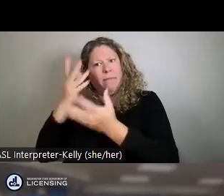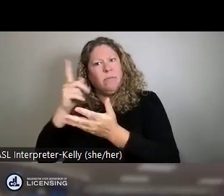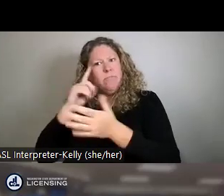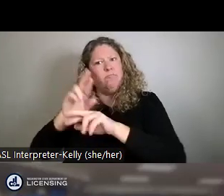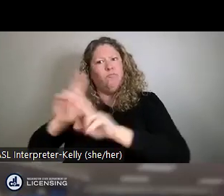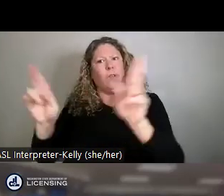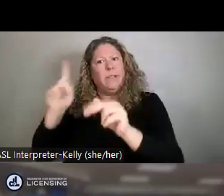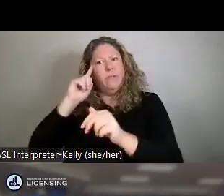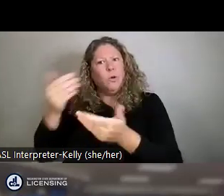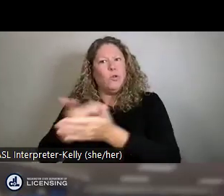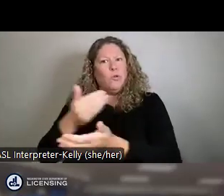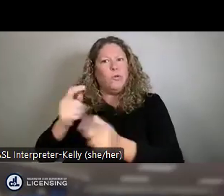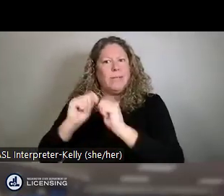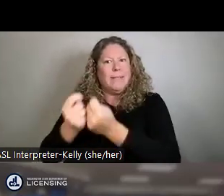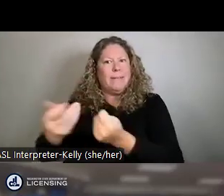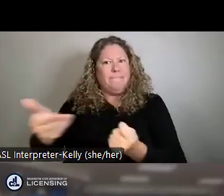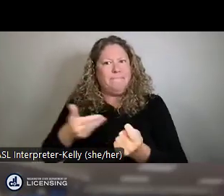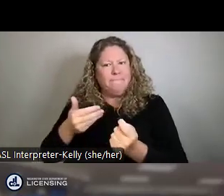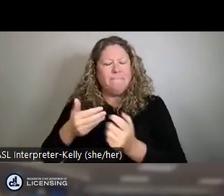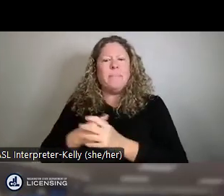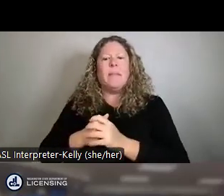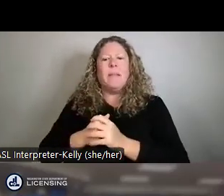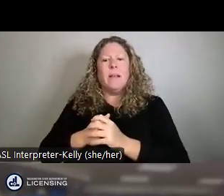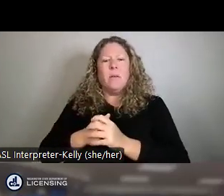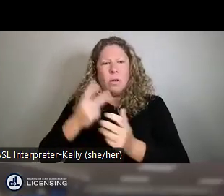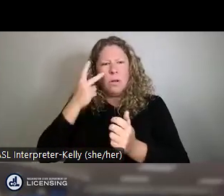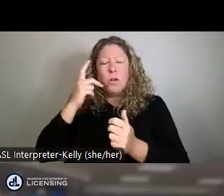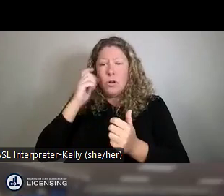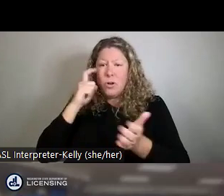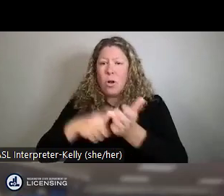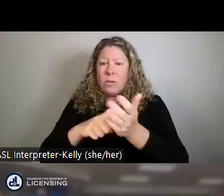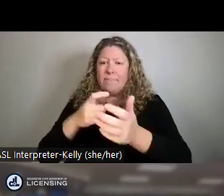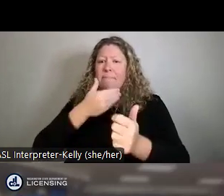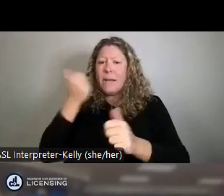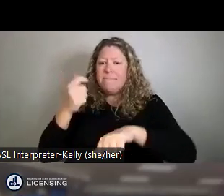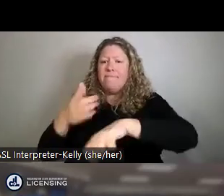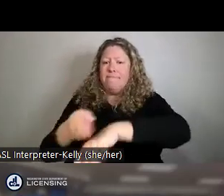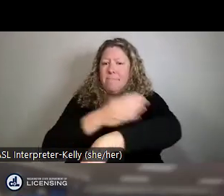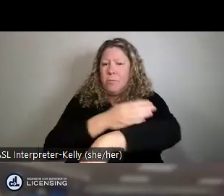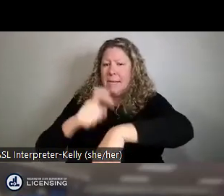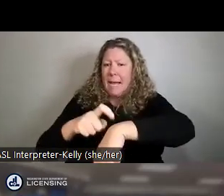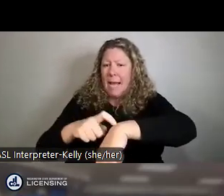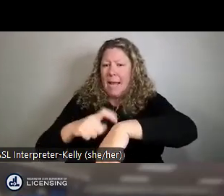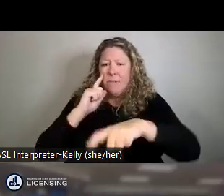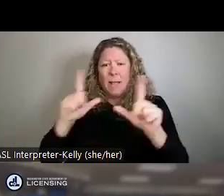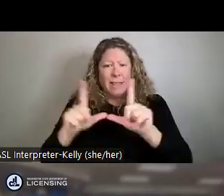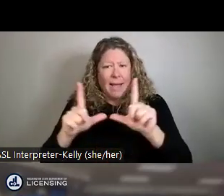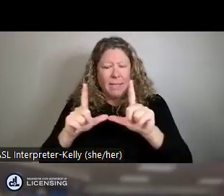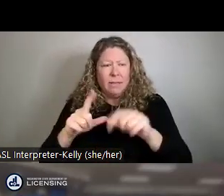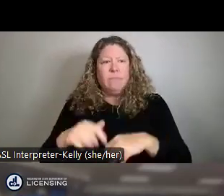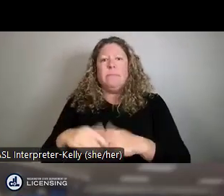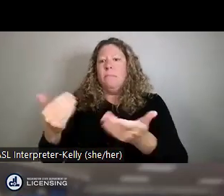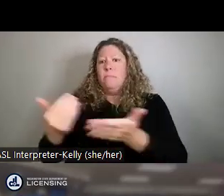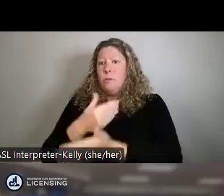team, but for our customers too. We're seeing a faster turnaround time for licensing, and our new staff are getting up to speed quickly